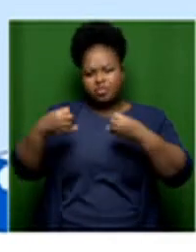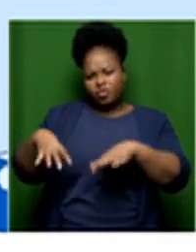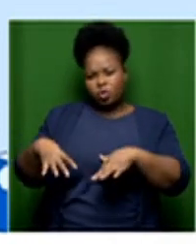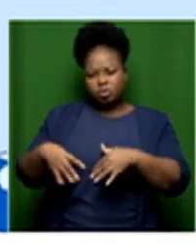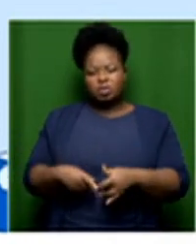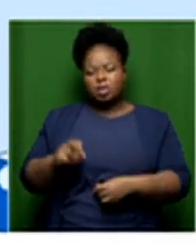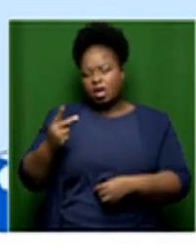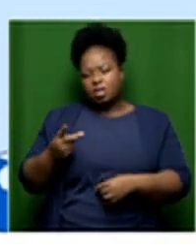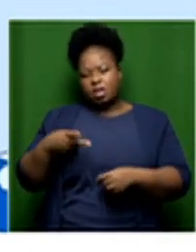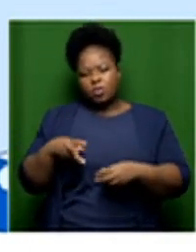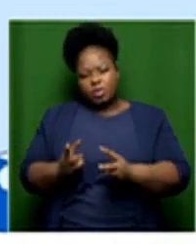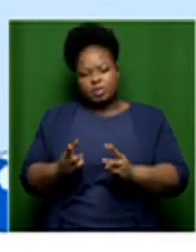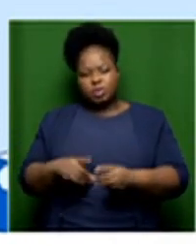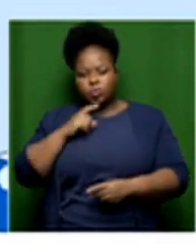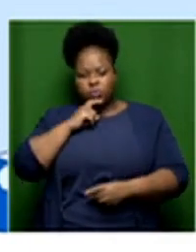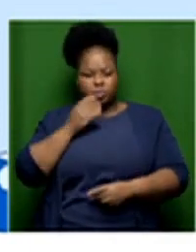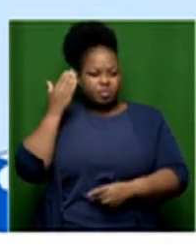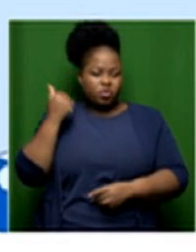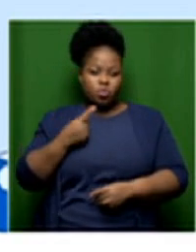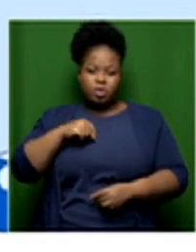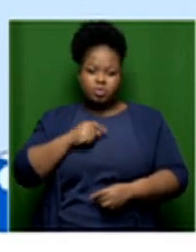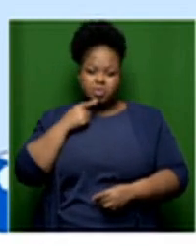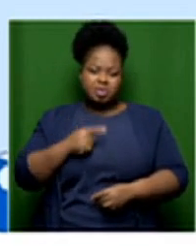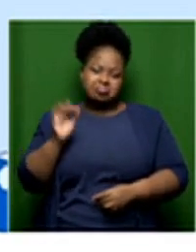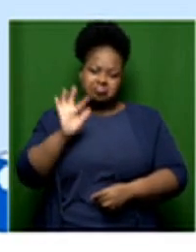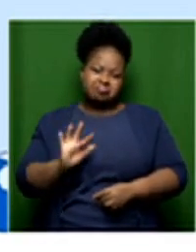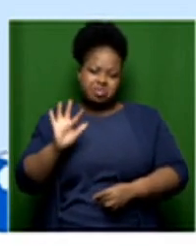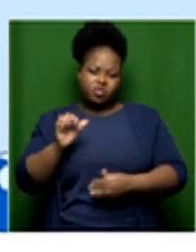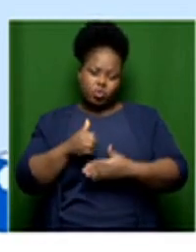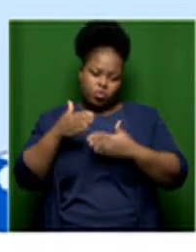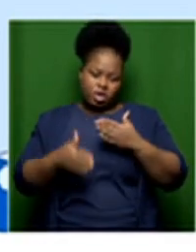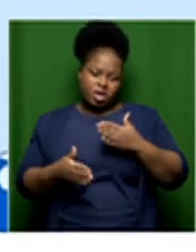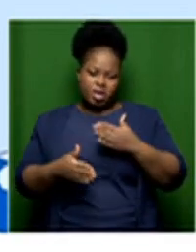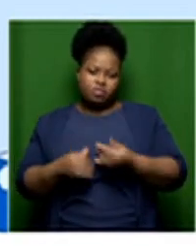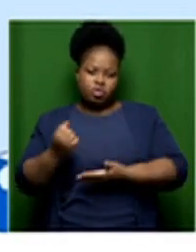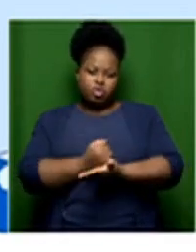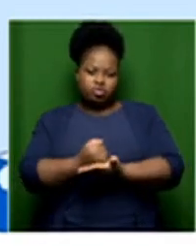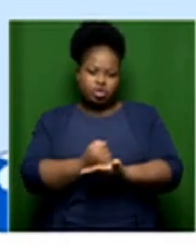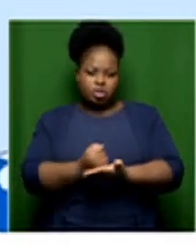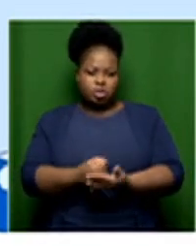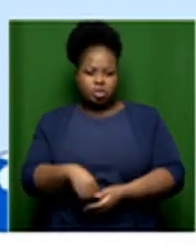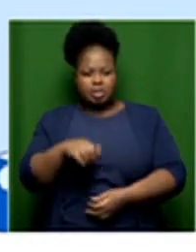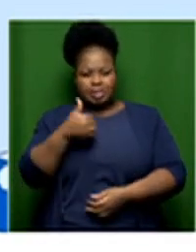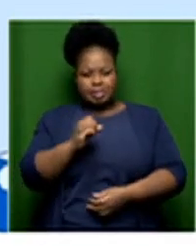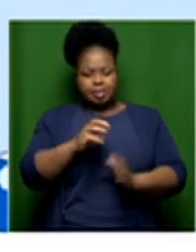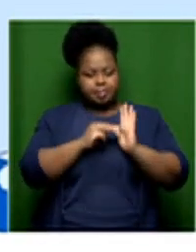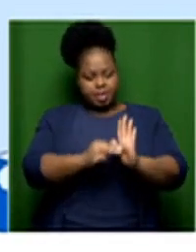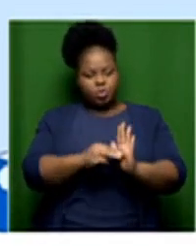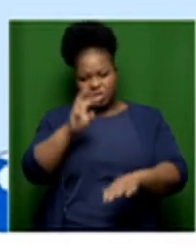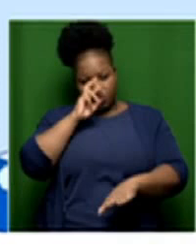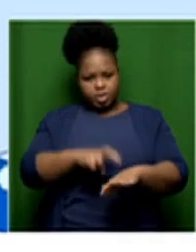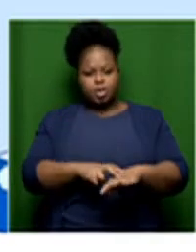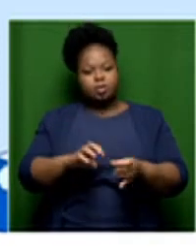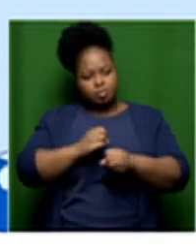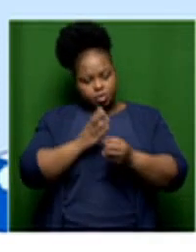allocations that we've had. We estimate that for a general registration weekend, we'll need in around 60 million to make sure